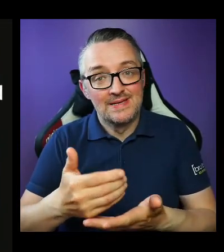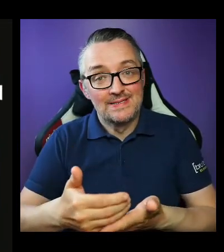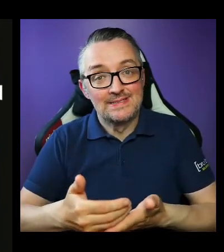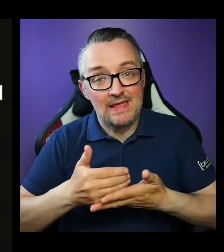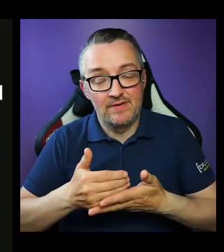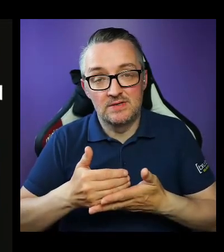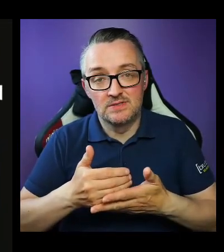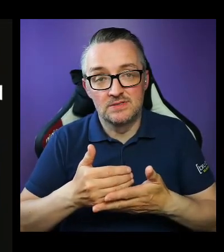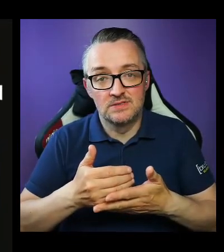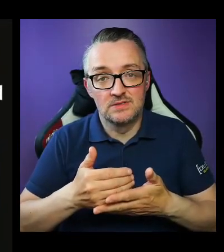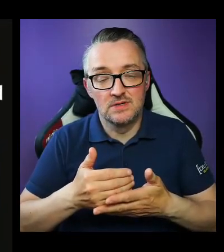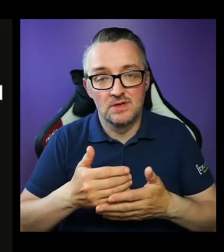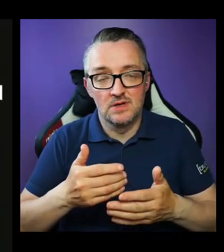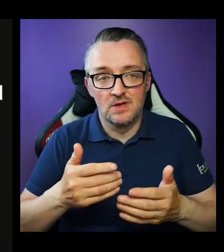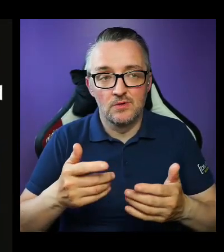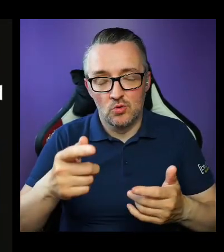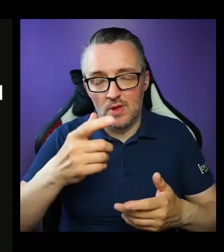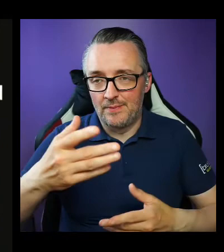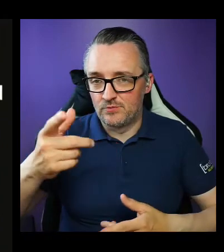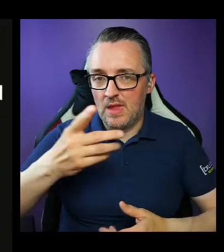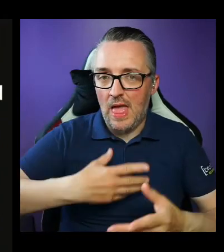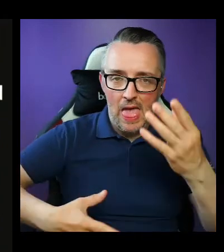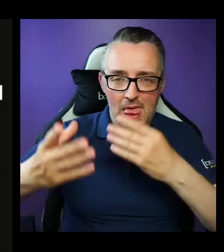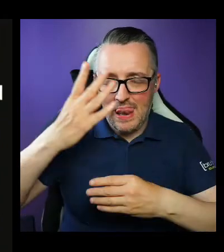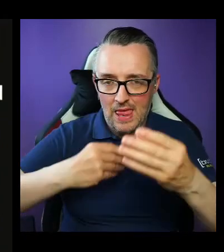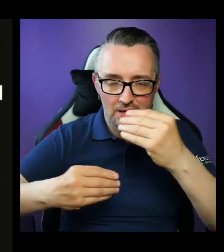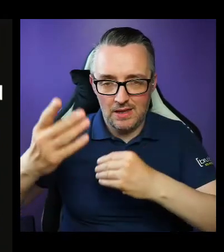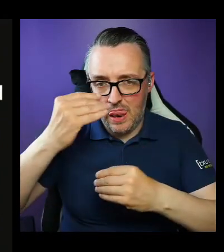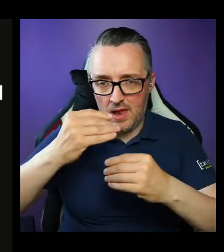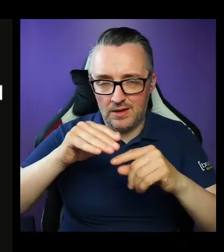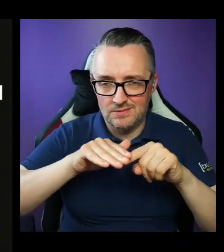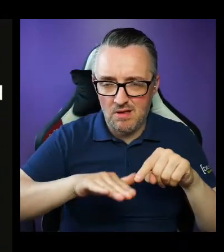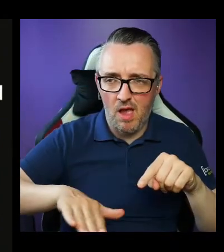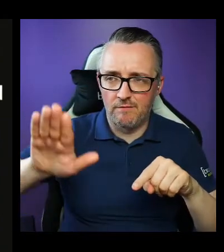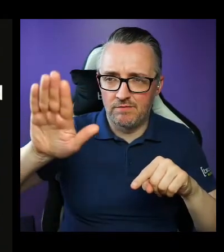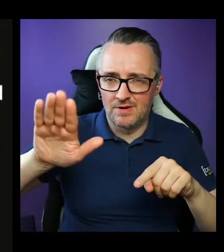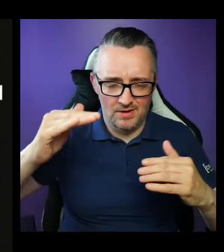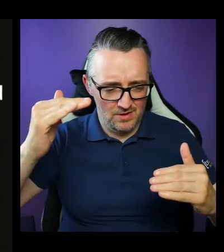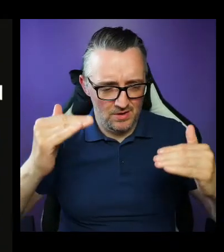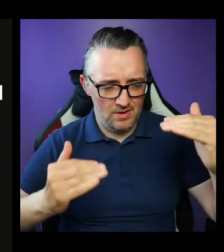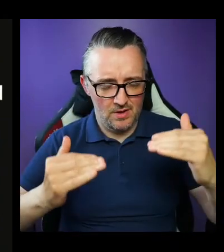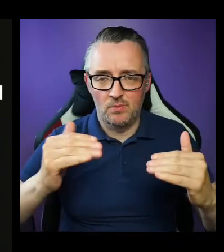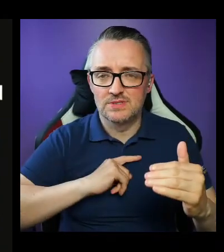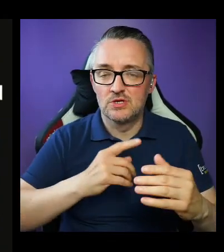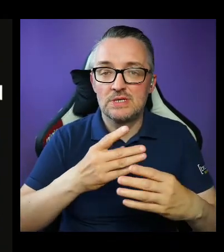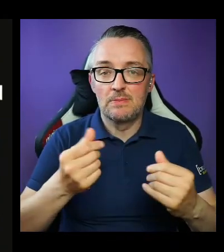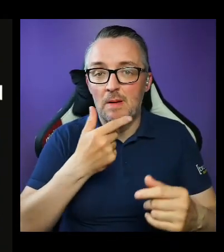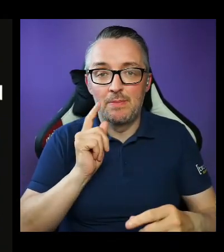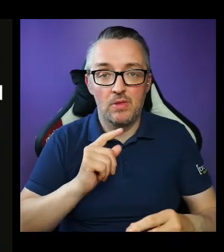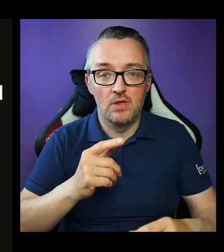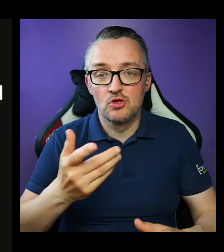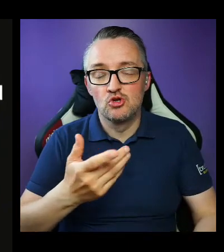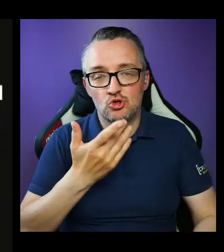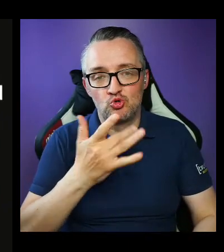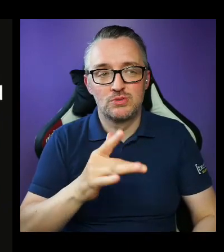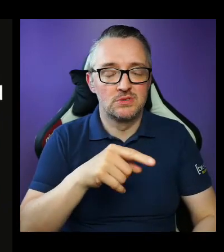definitely offset any kind of learning curve in terms of obviously the mental model you were talking about that people have to go through if they're just used to a